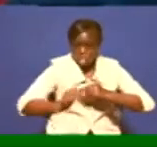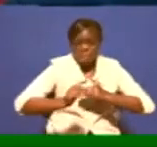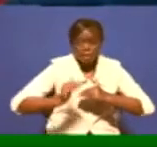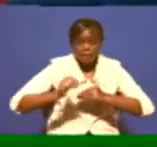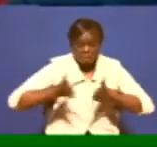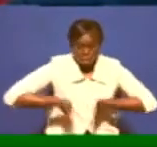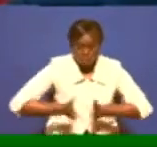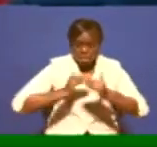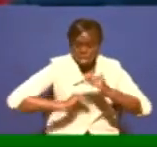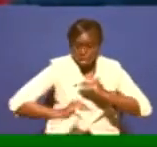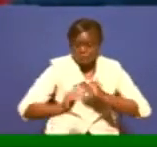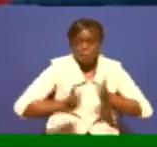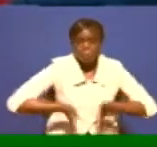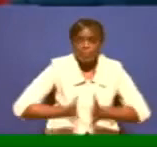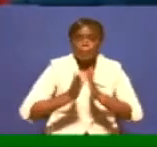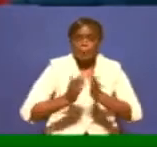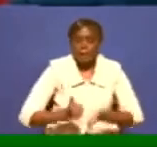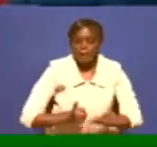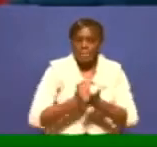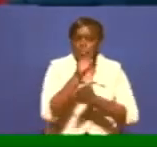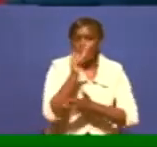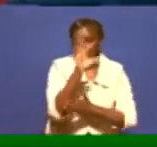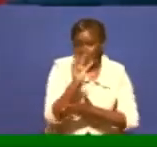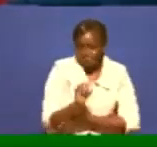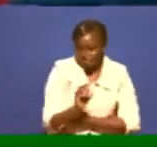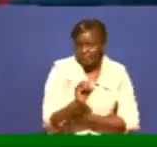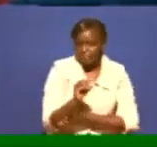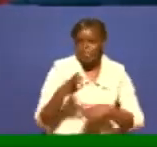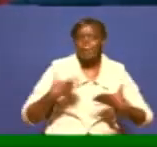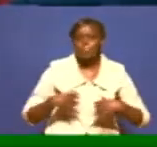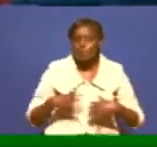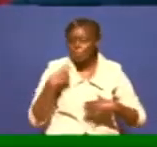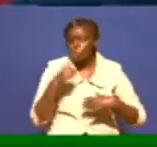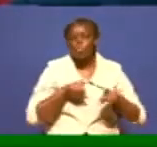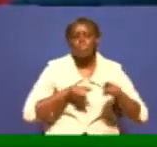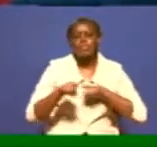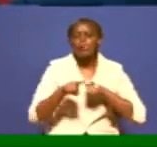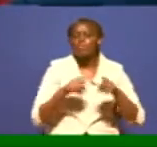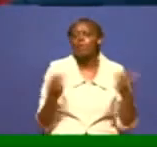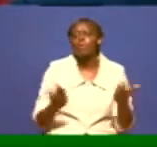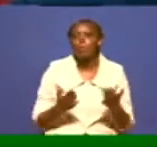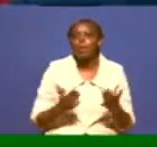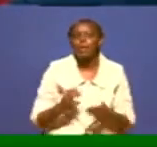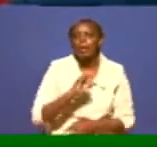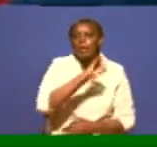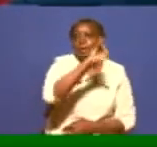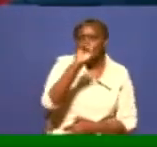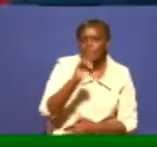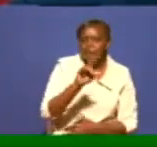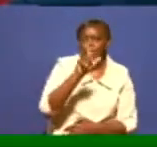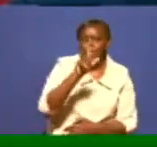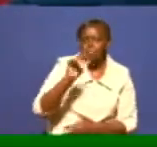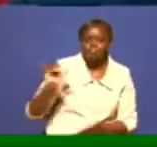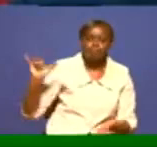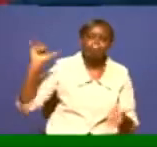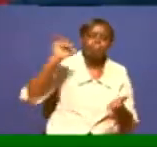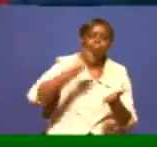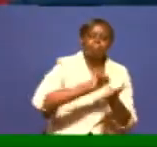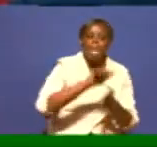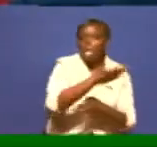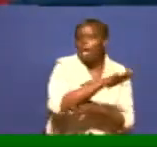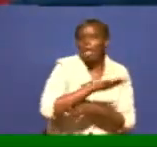will assist 1% of Kenyan citizens who are traveling to JKIA, Honorable Speaker. If we will have taken